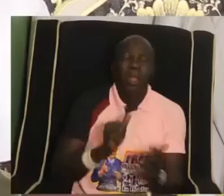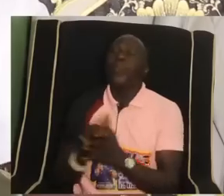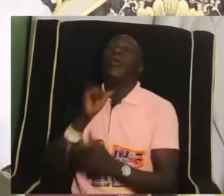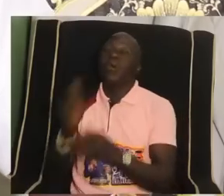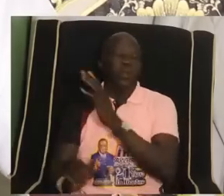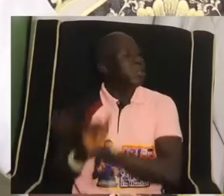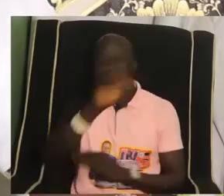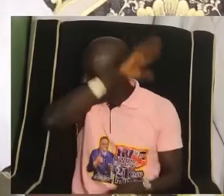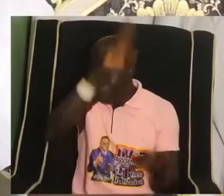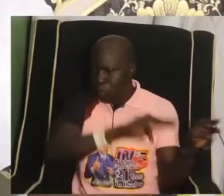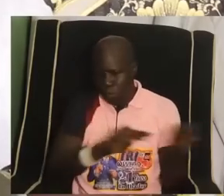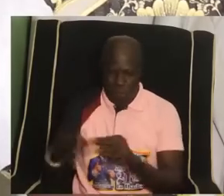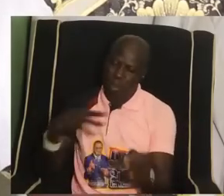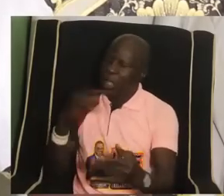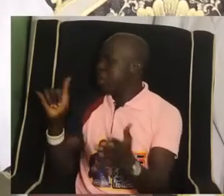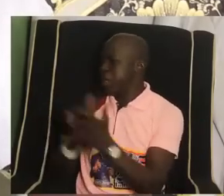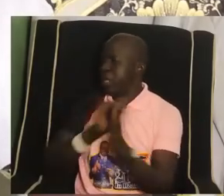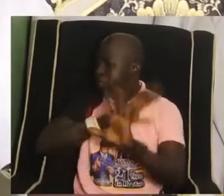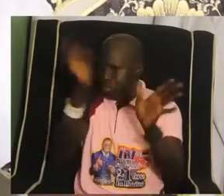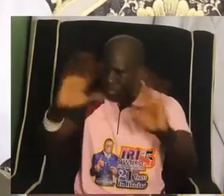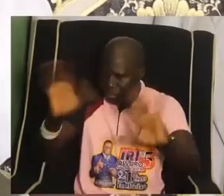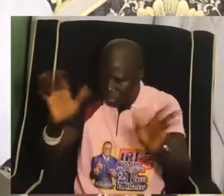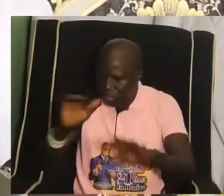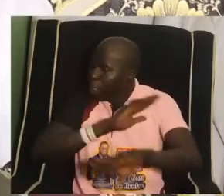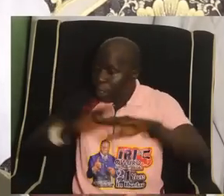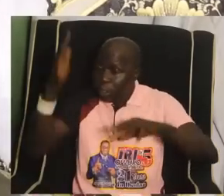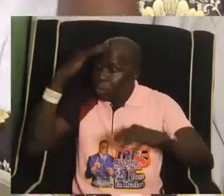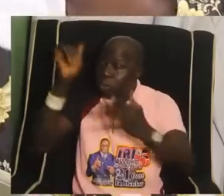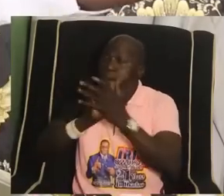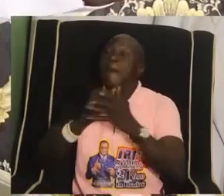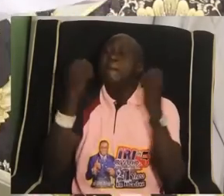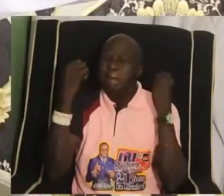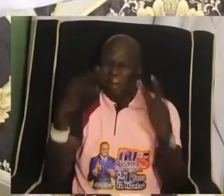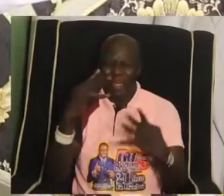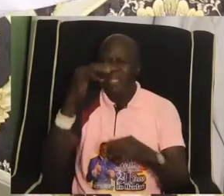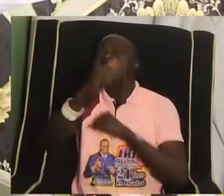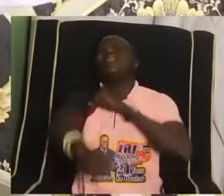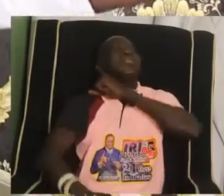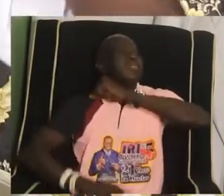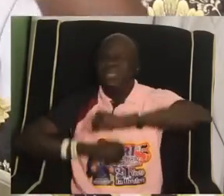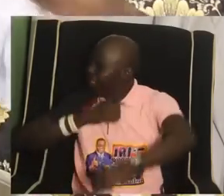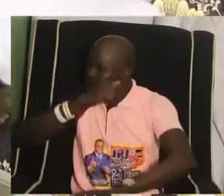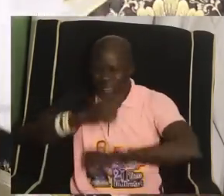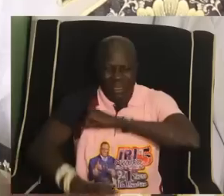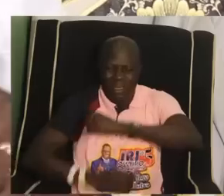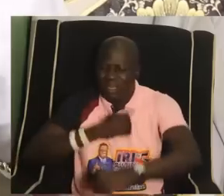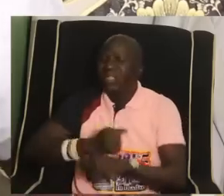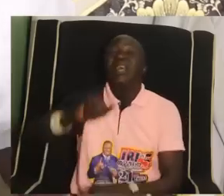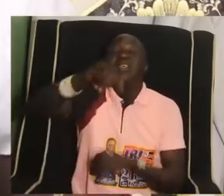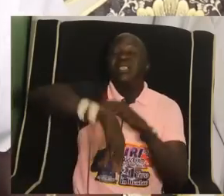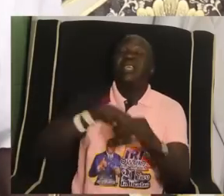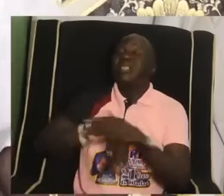that. Do not move like that. No. Ra. Oh my, you are looking for it. I be 60, 70 years. I'm on land, man.